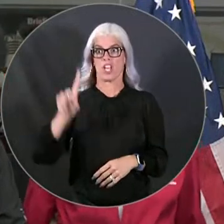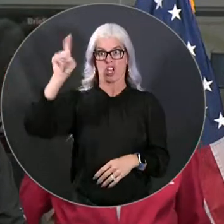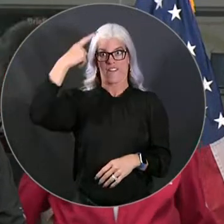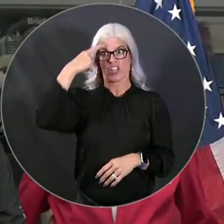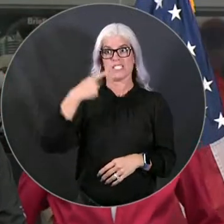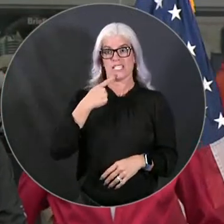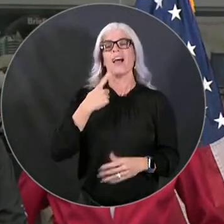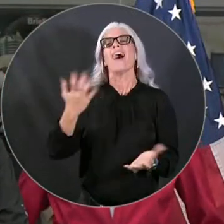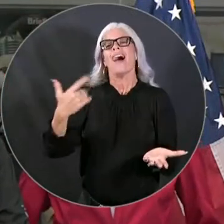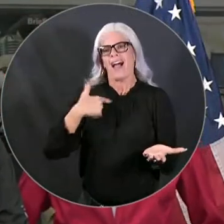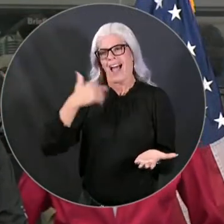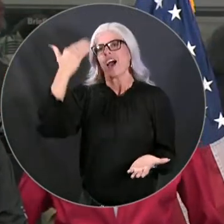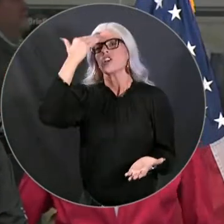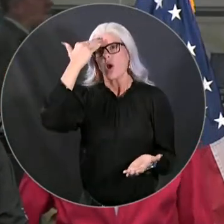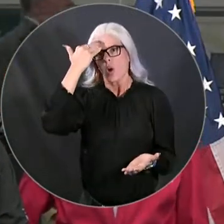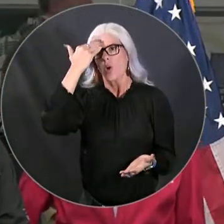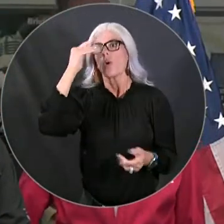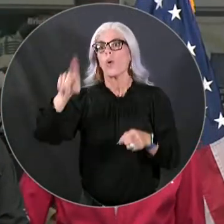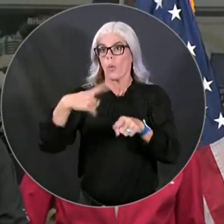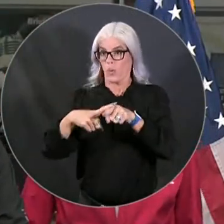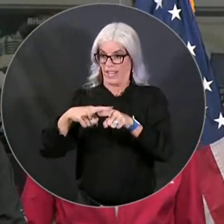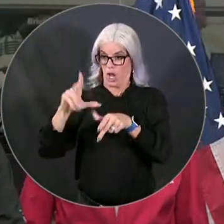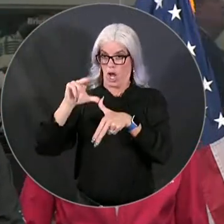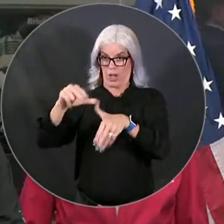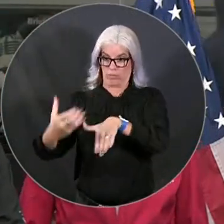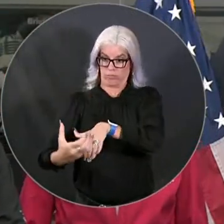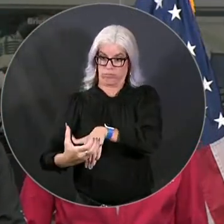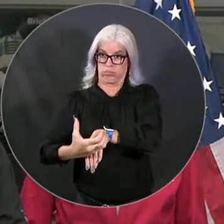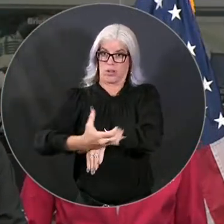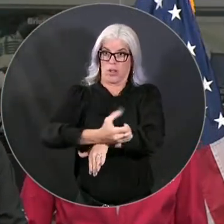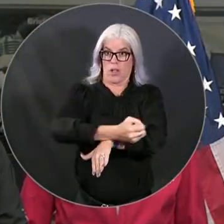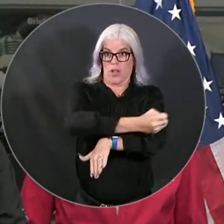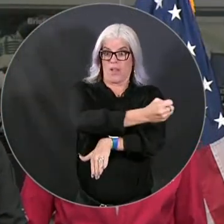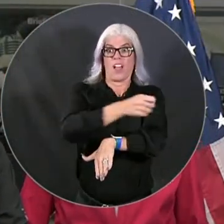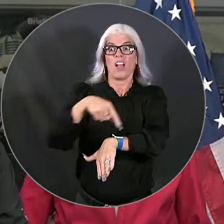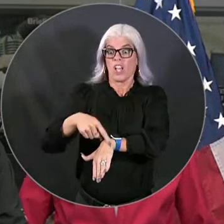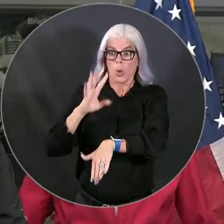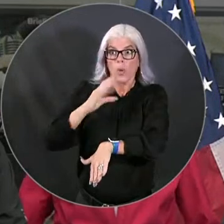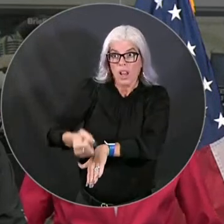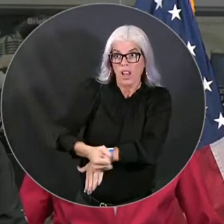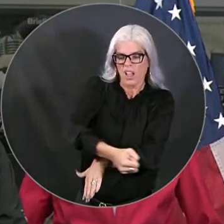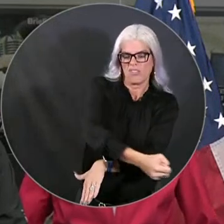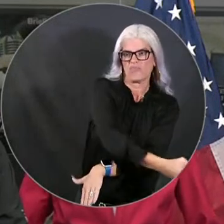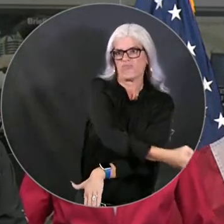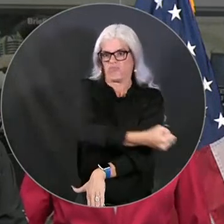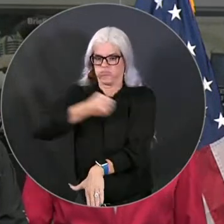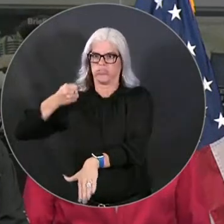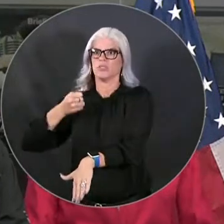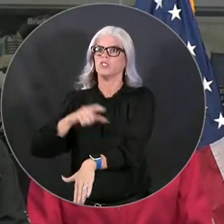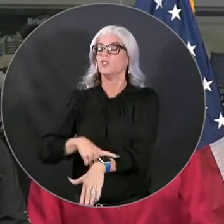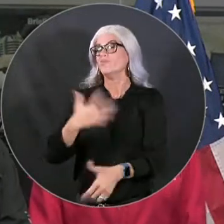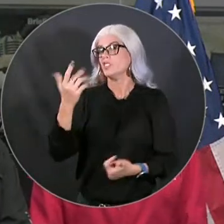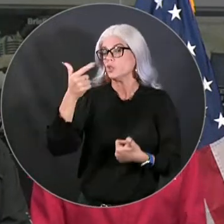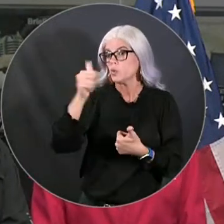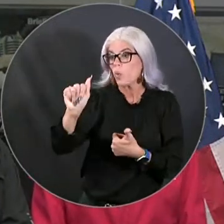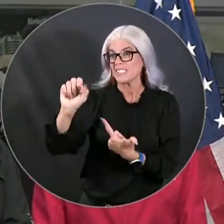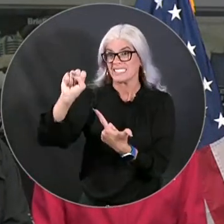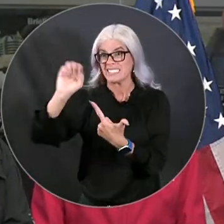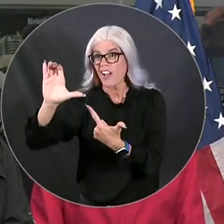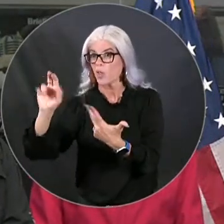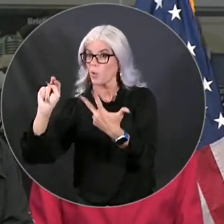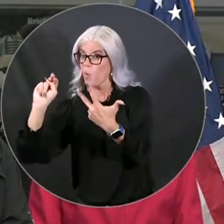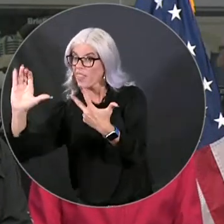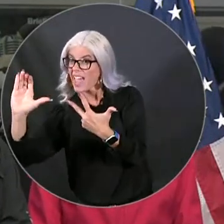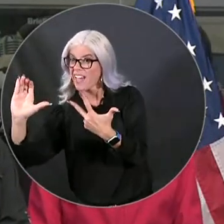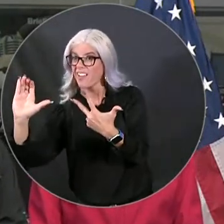Atlantic Ocean, and it's going to impact other states in our country. And so you're looking at Georgia, South Carolina, North Carolina, they may be having impacts. This is just a lot